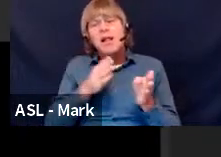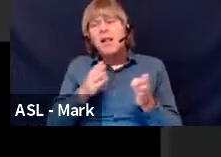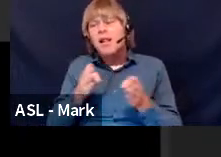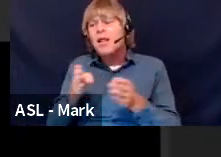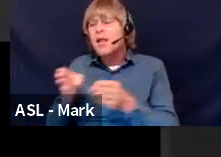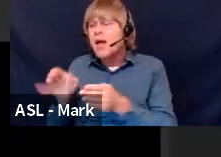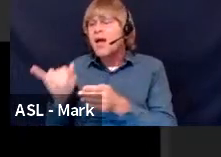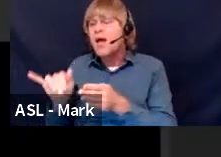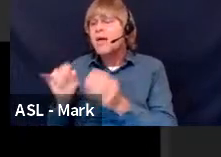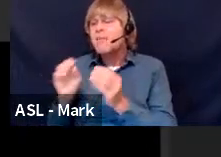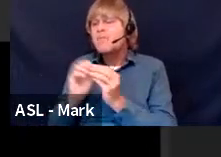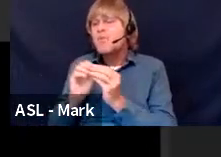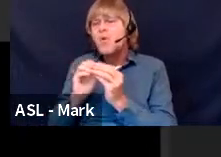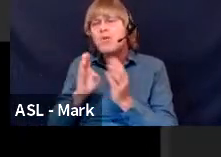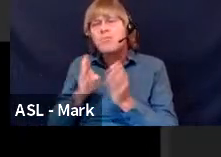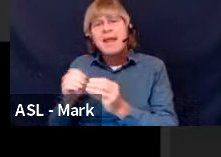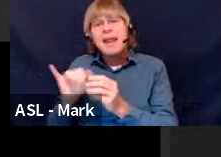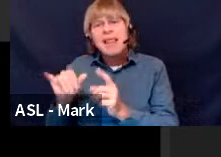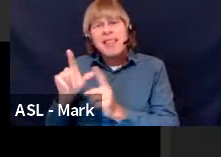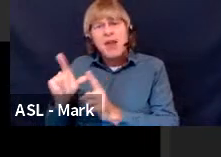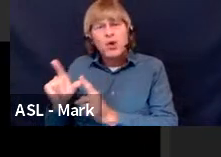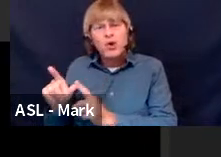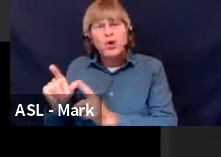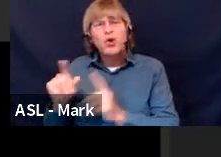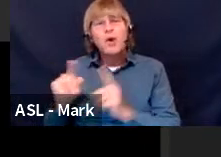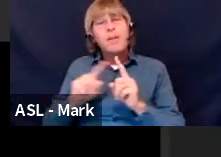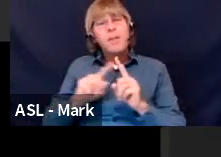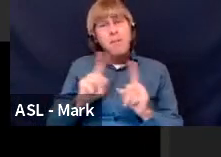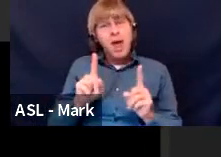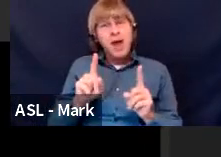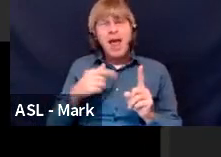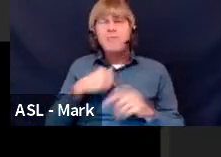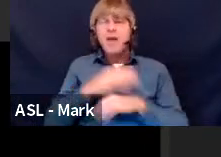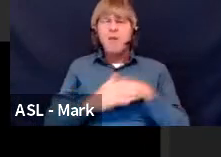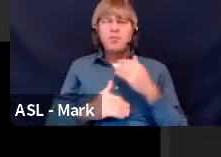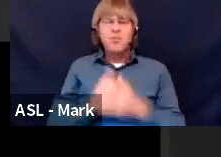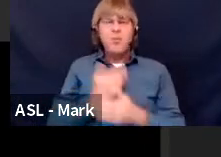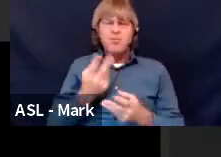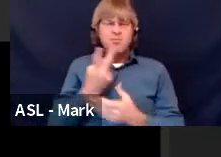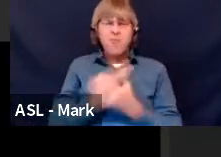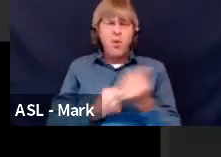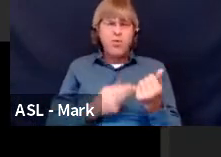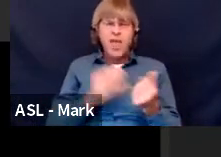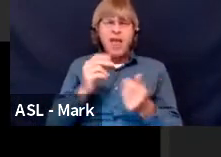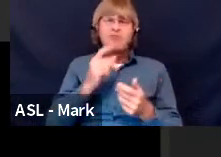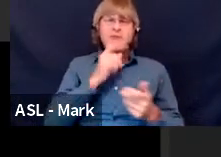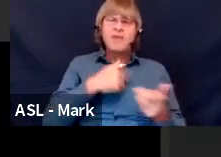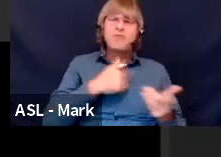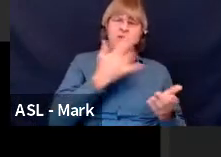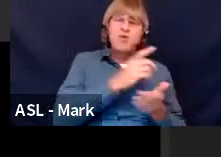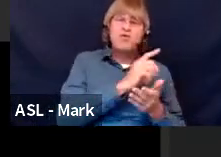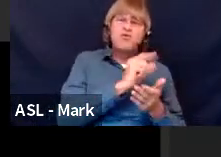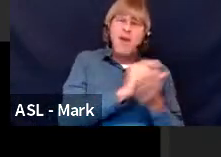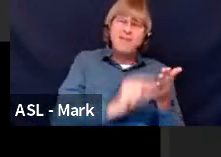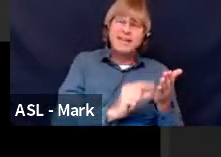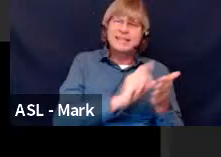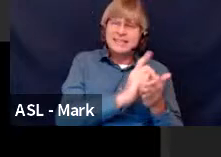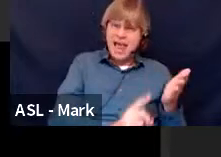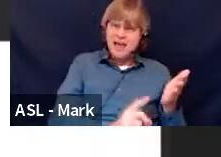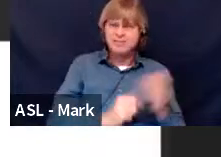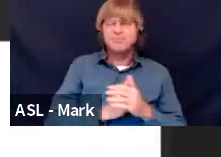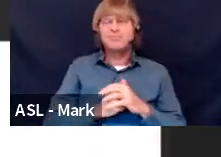doing more stuff in lettering, but I'm comfortable with doing graphic design. And so